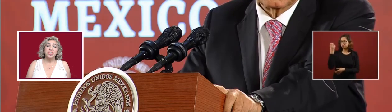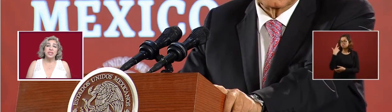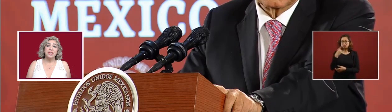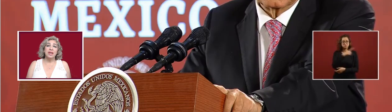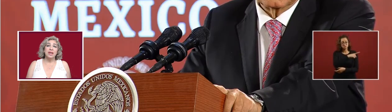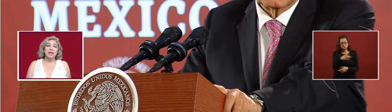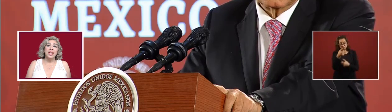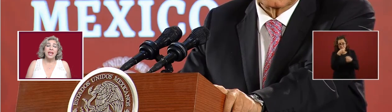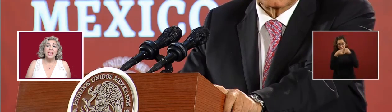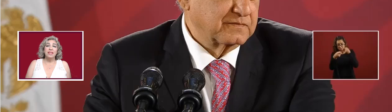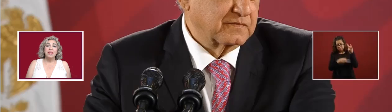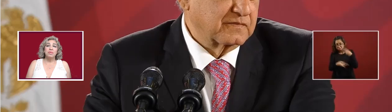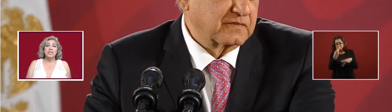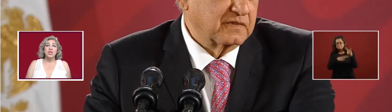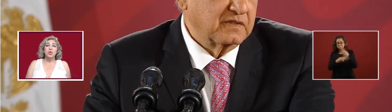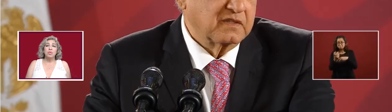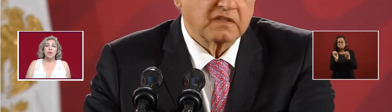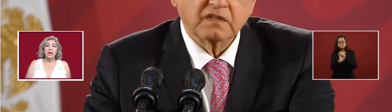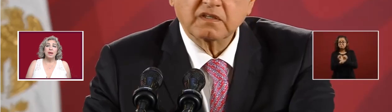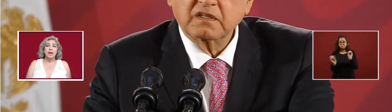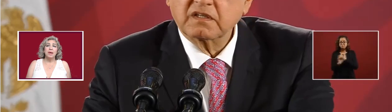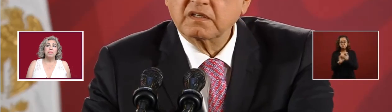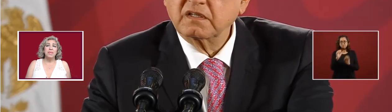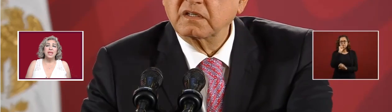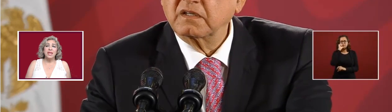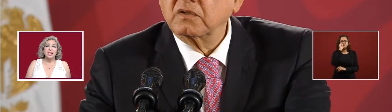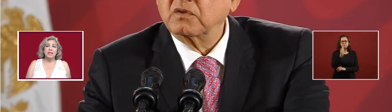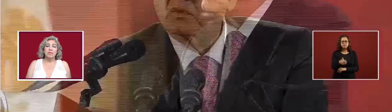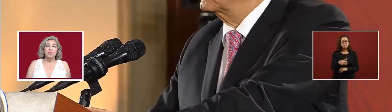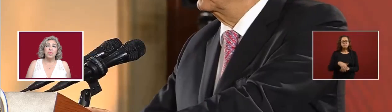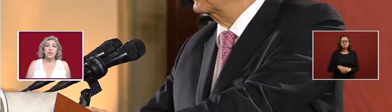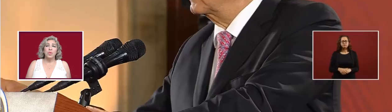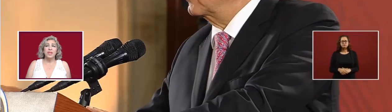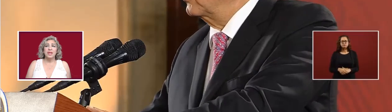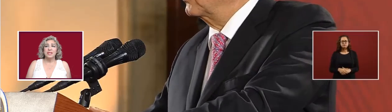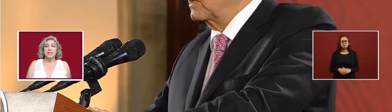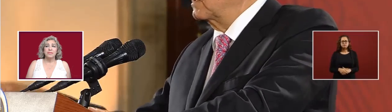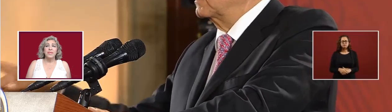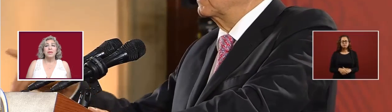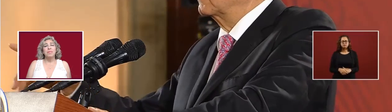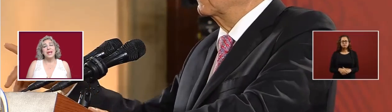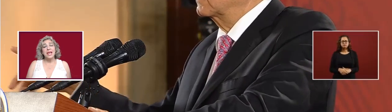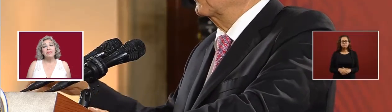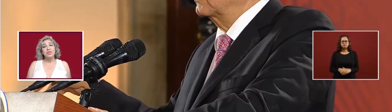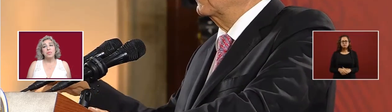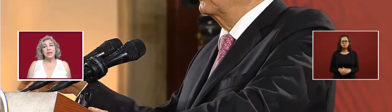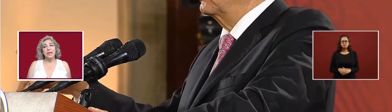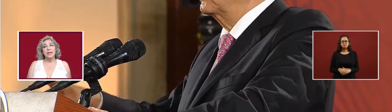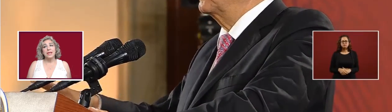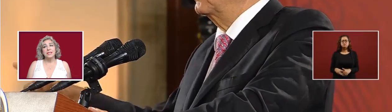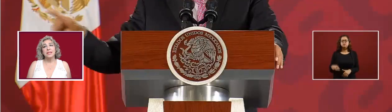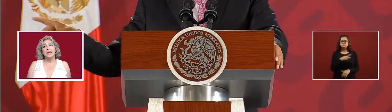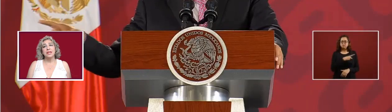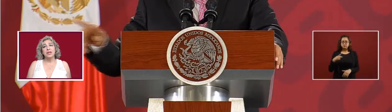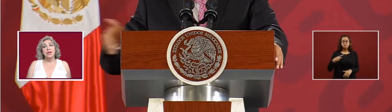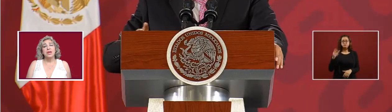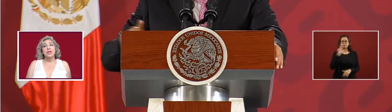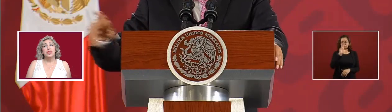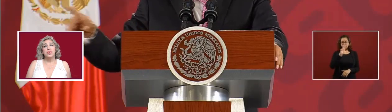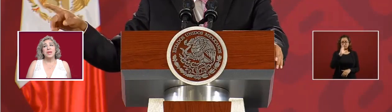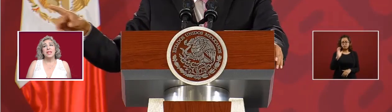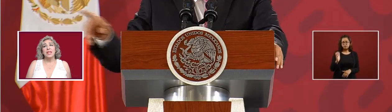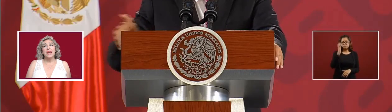attention, uh, and there was no, uh, media, with us. But I have to recognize that,